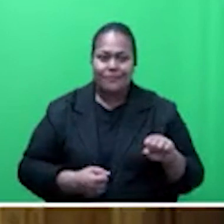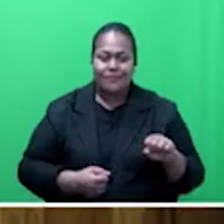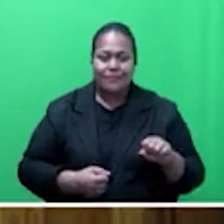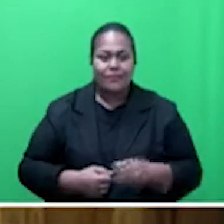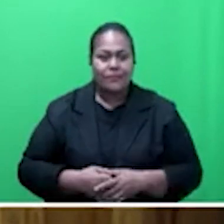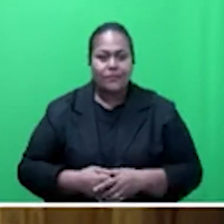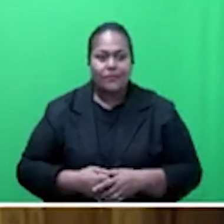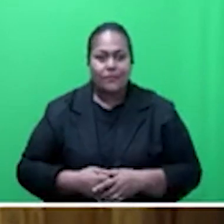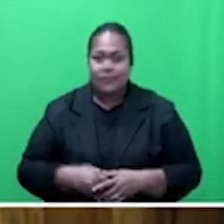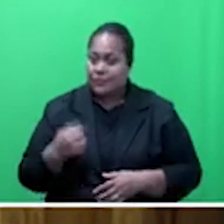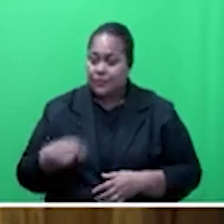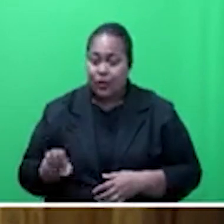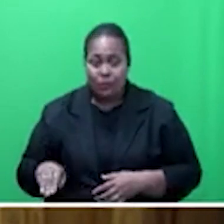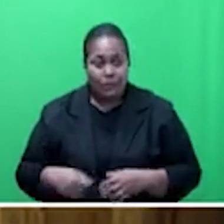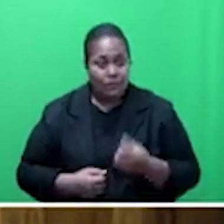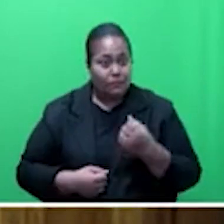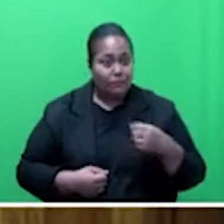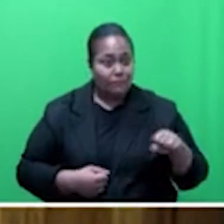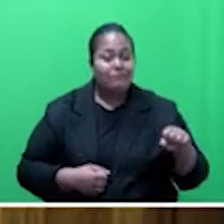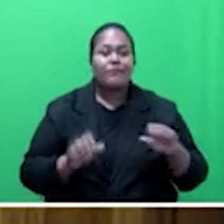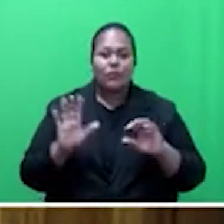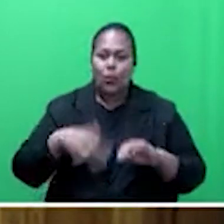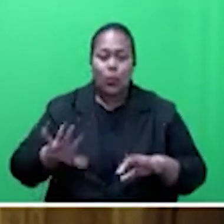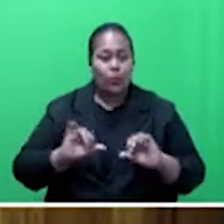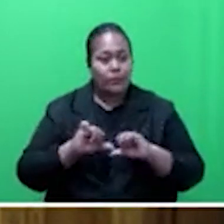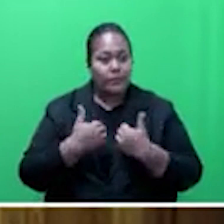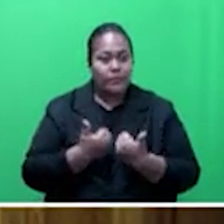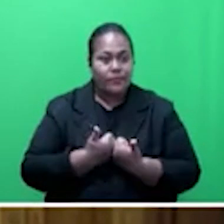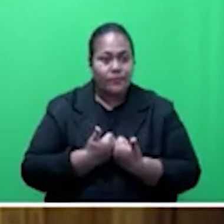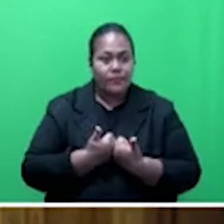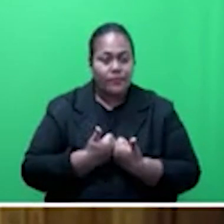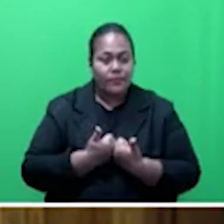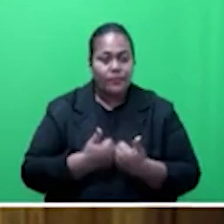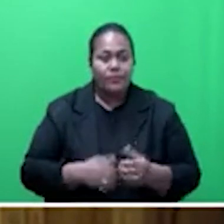As no member opposes, the motion is agreed to unanimously.